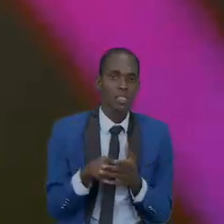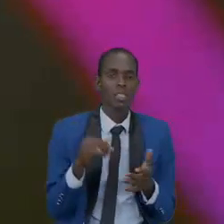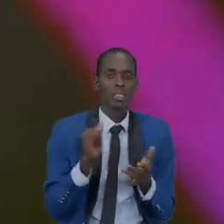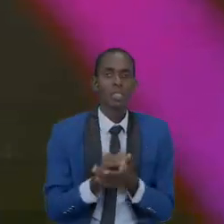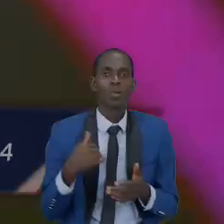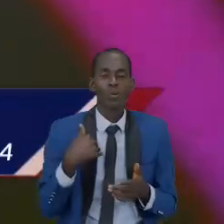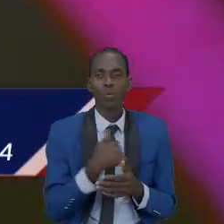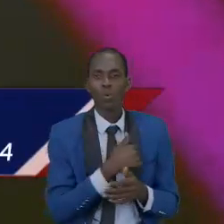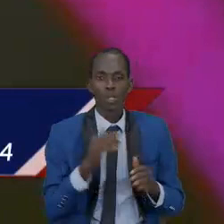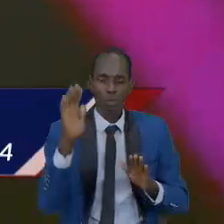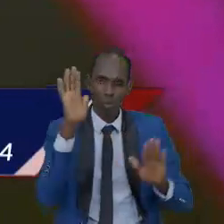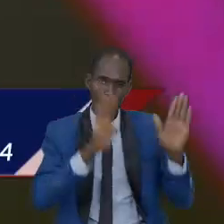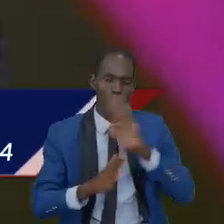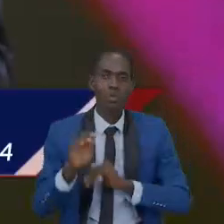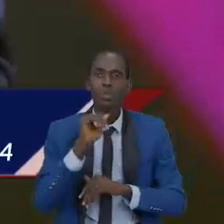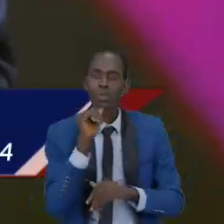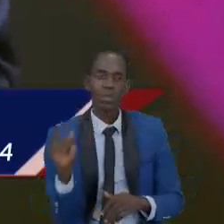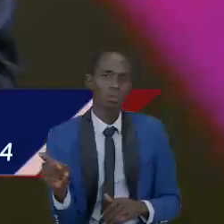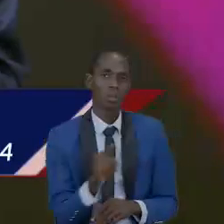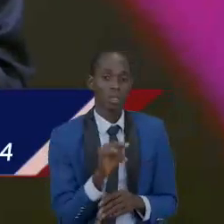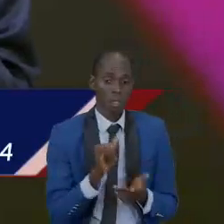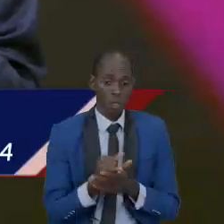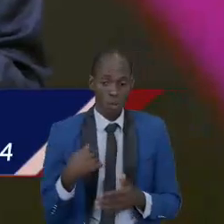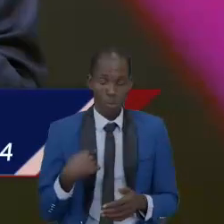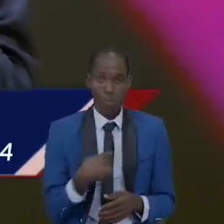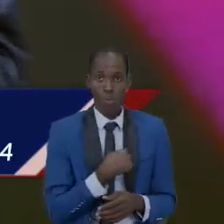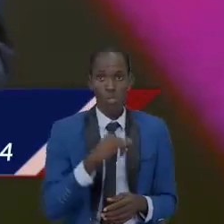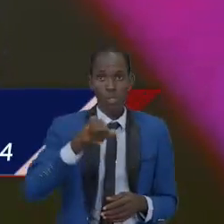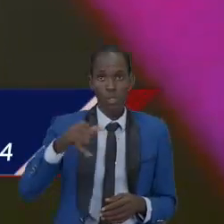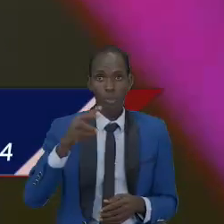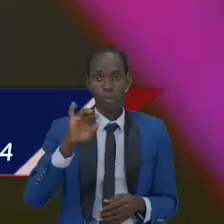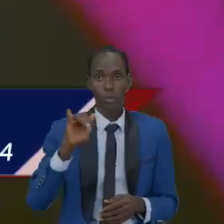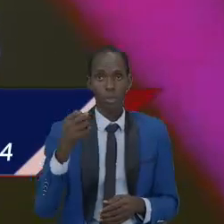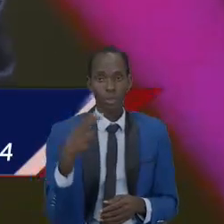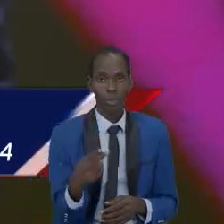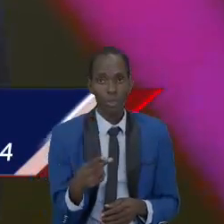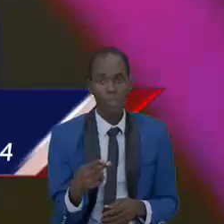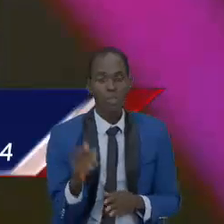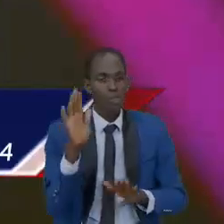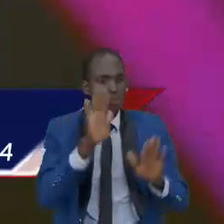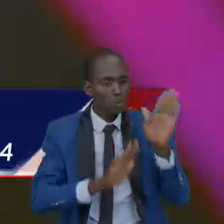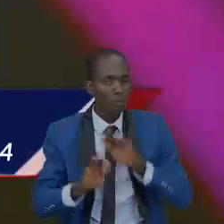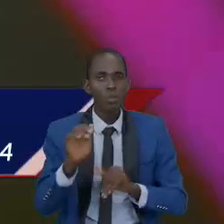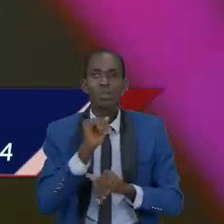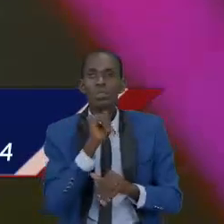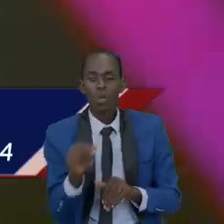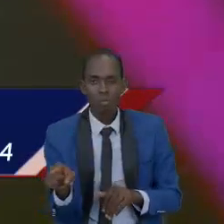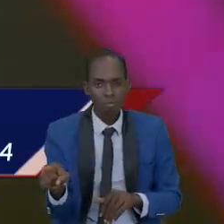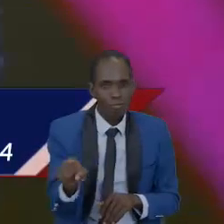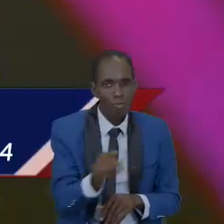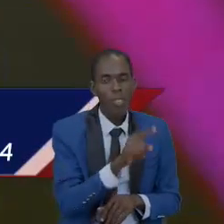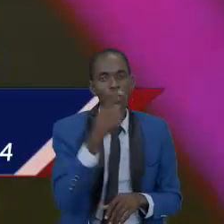trouble not them. That we Jews, Jewish believers, trouble not them,